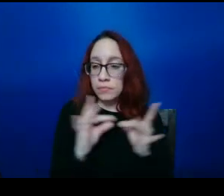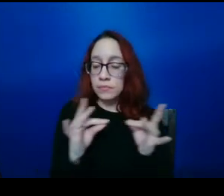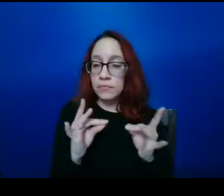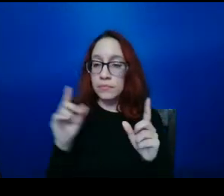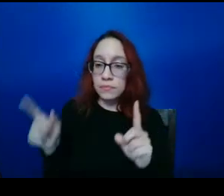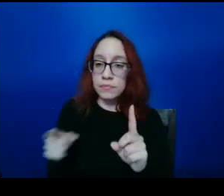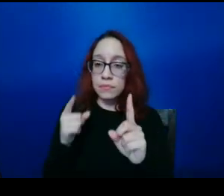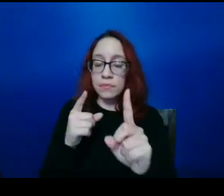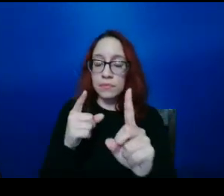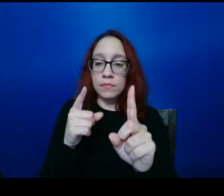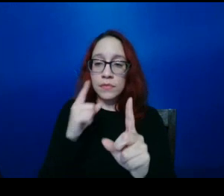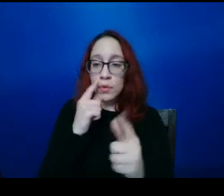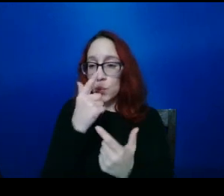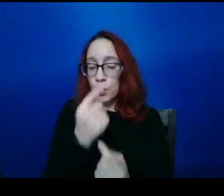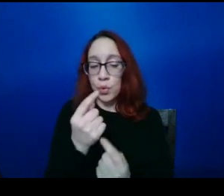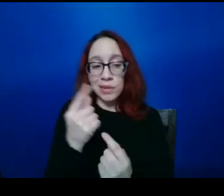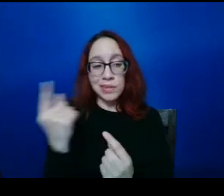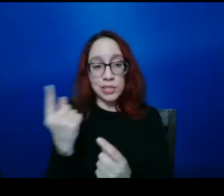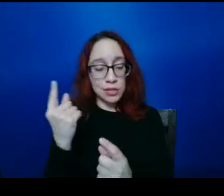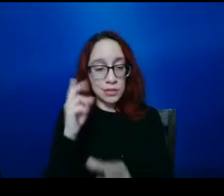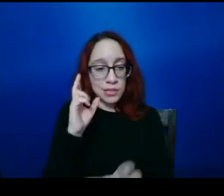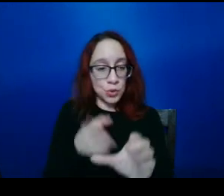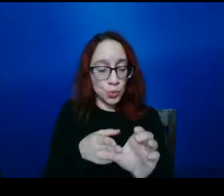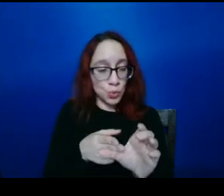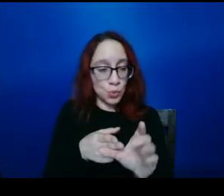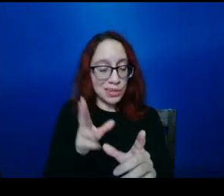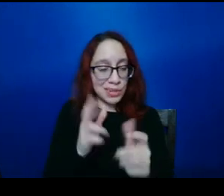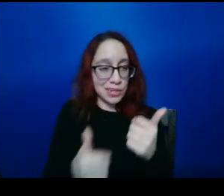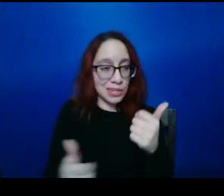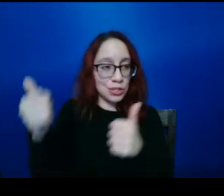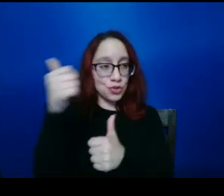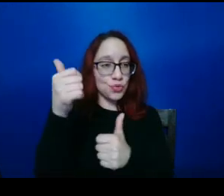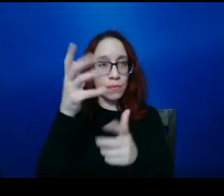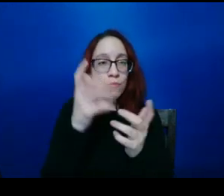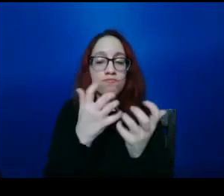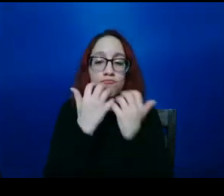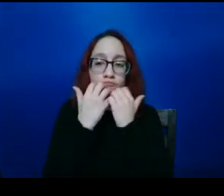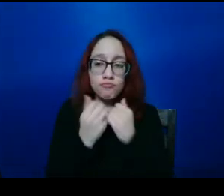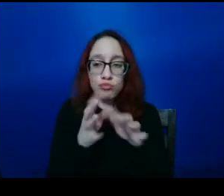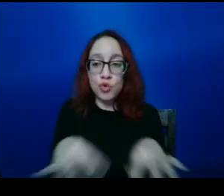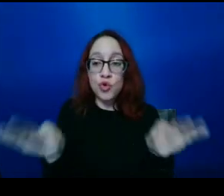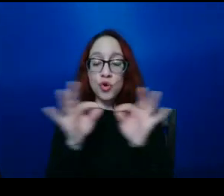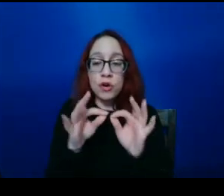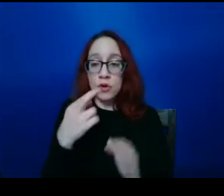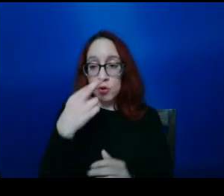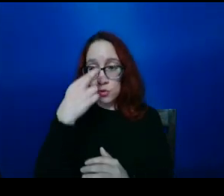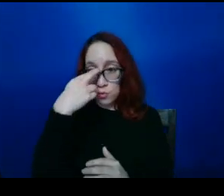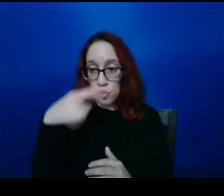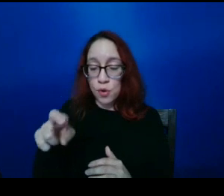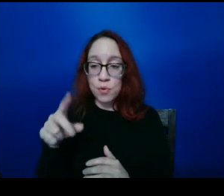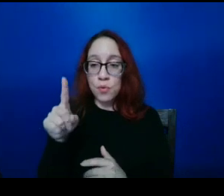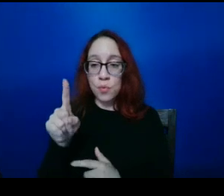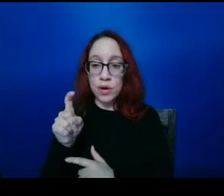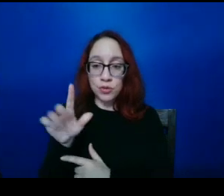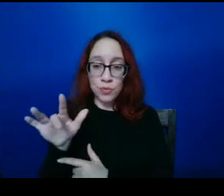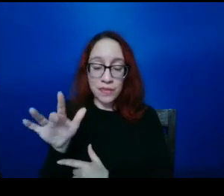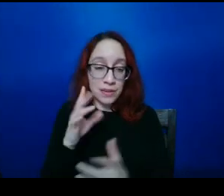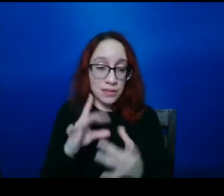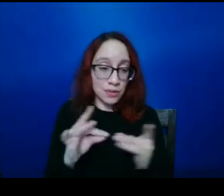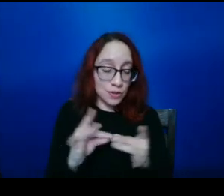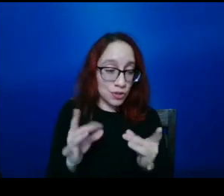pursuit or interest to which someone ascribes as supreme importance. In Romans 1:25 of the Word of God, it reads,